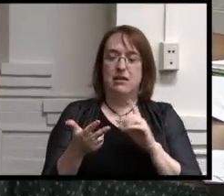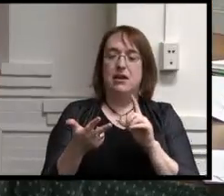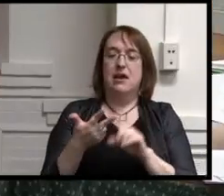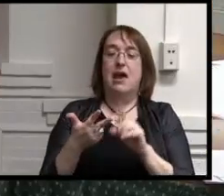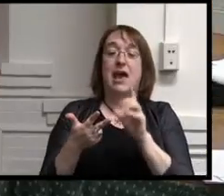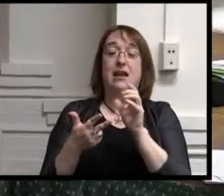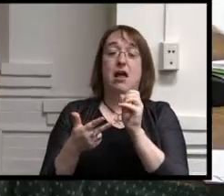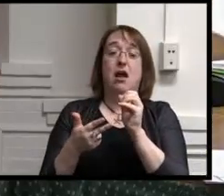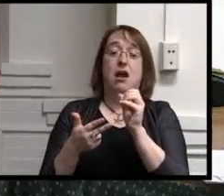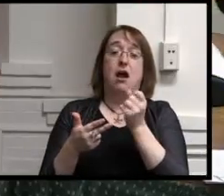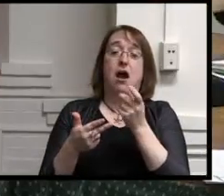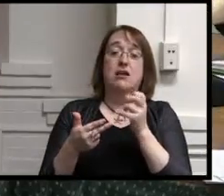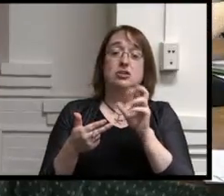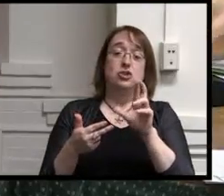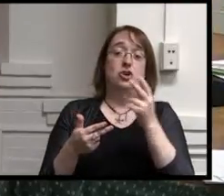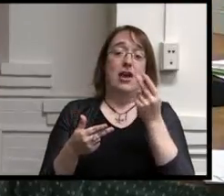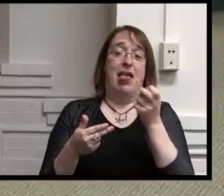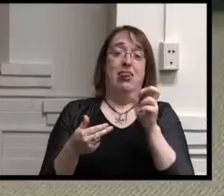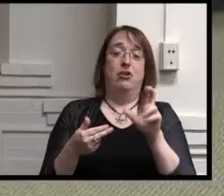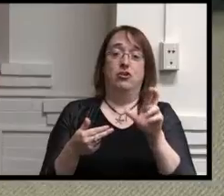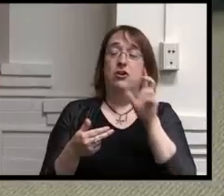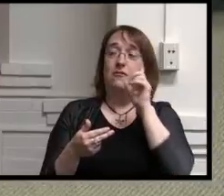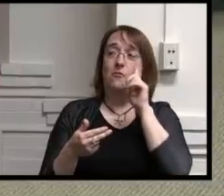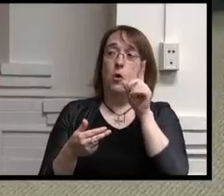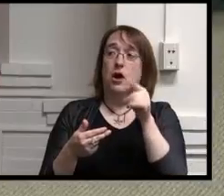Energy Committee. Are there any further nominations?